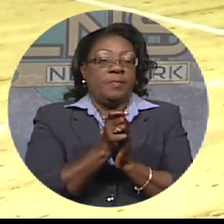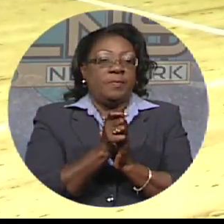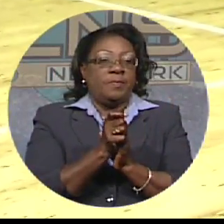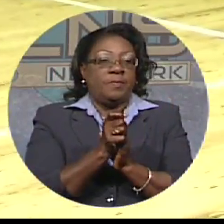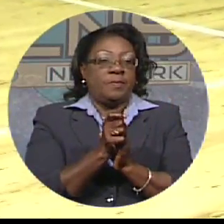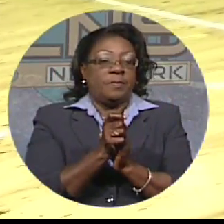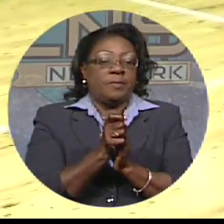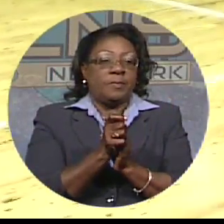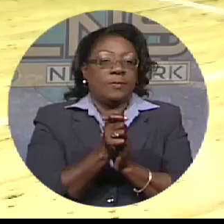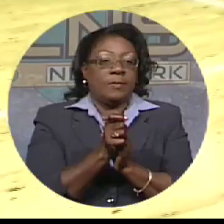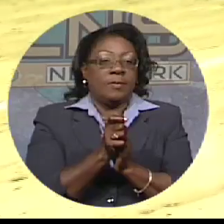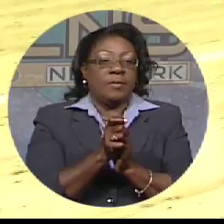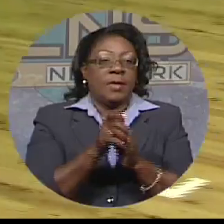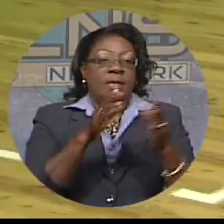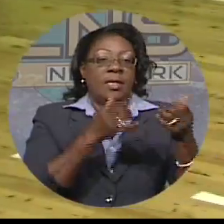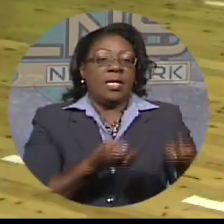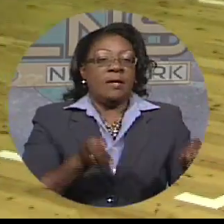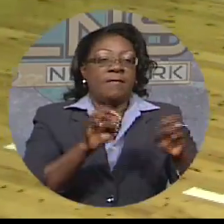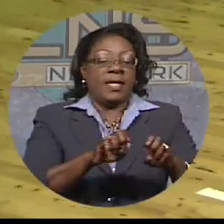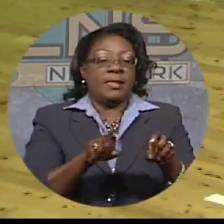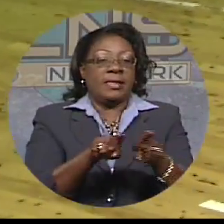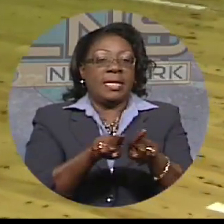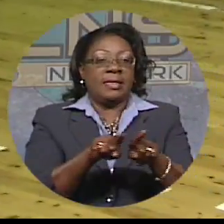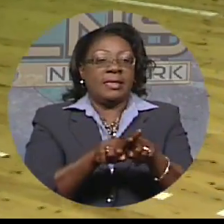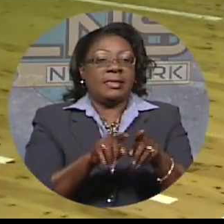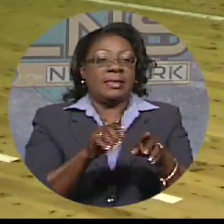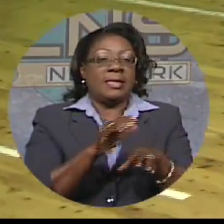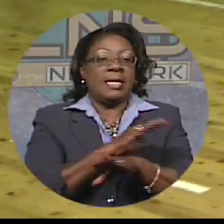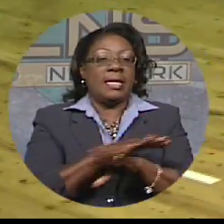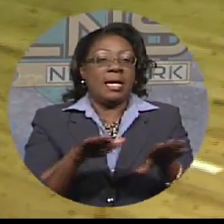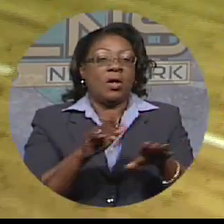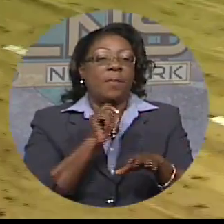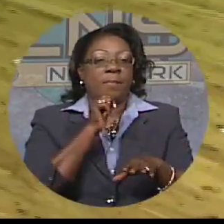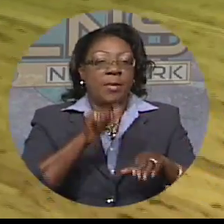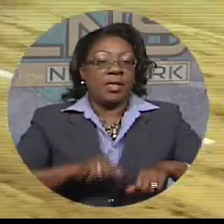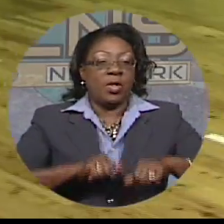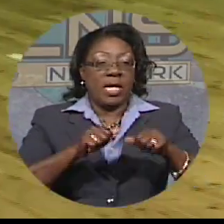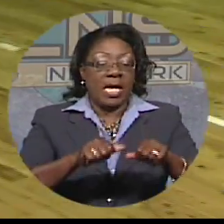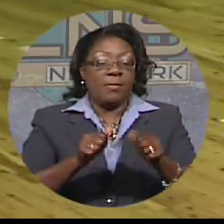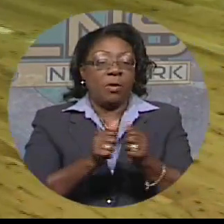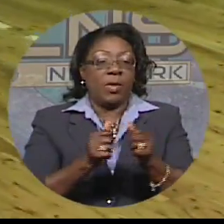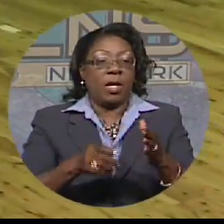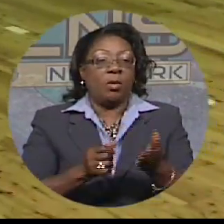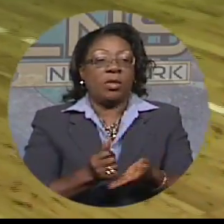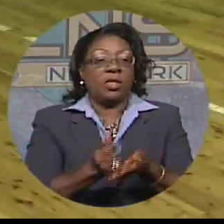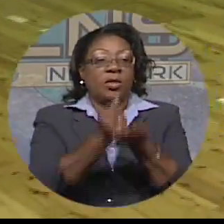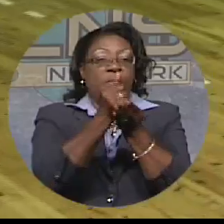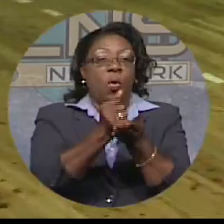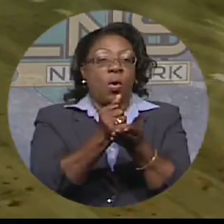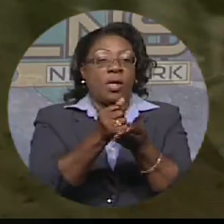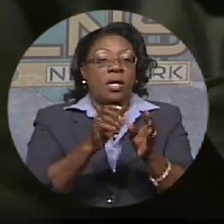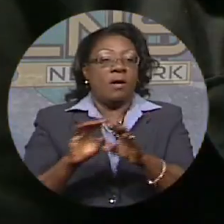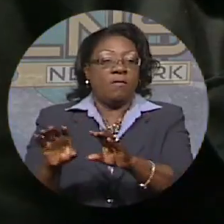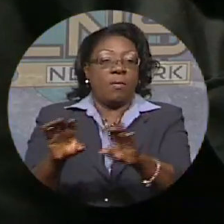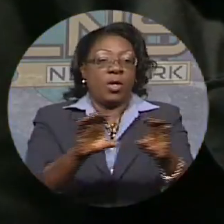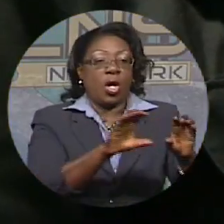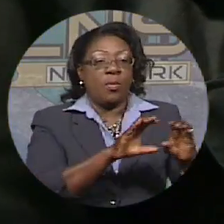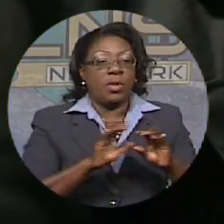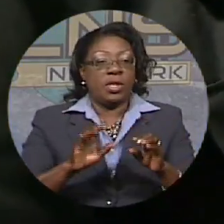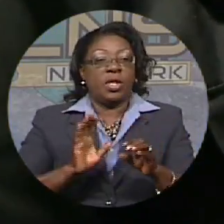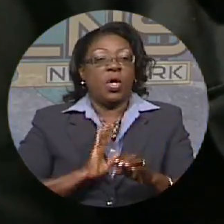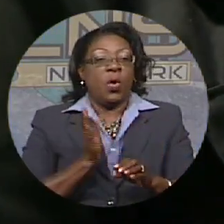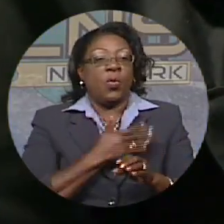Inspector Kristen Skippings, events like these could not be put on without the support of corporate Bahamas. We're very, very grateful for